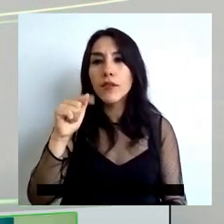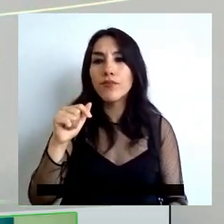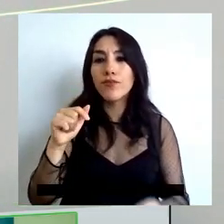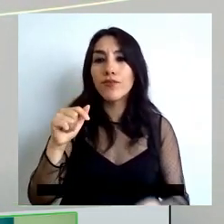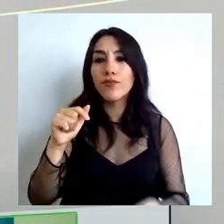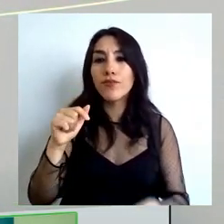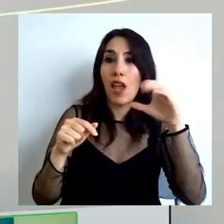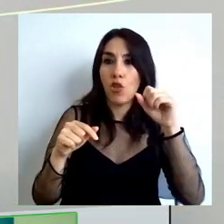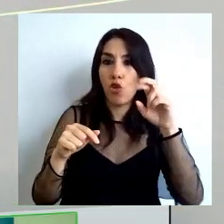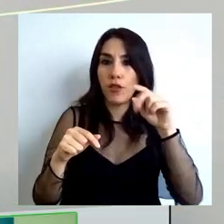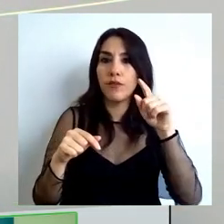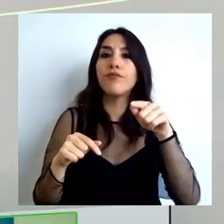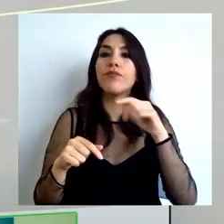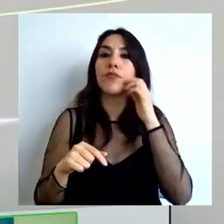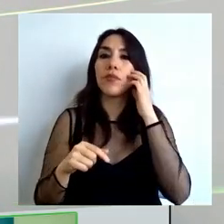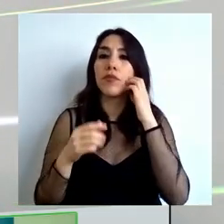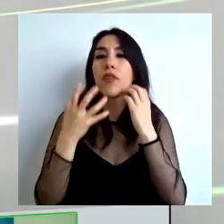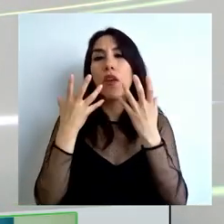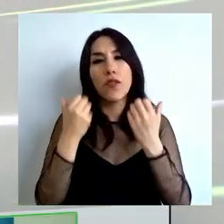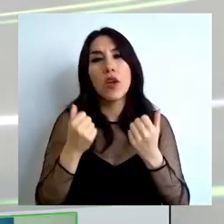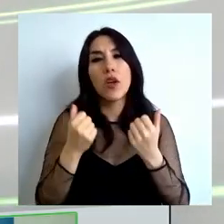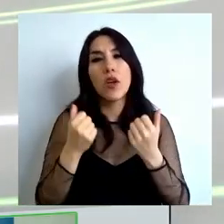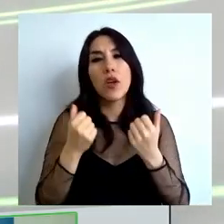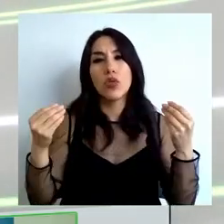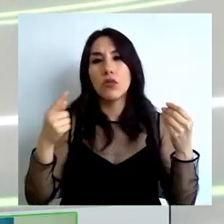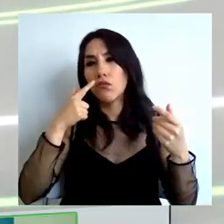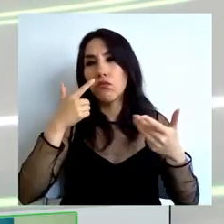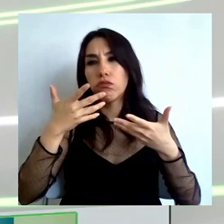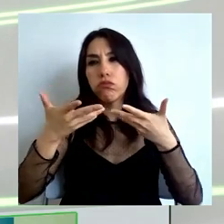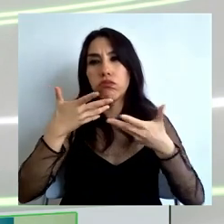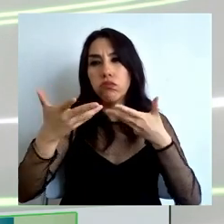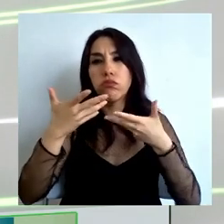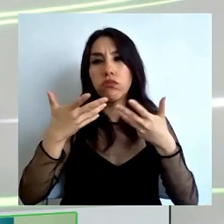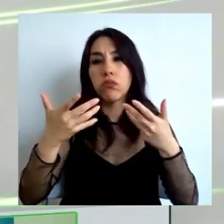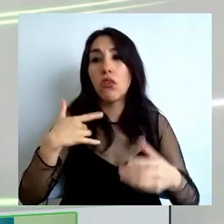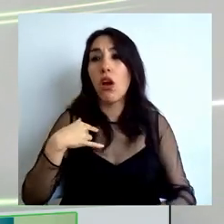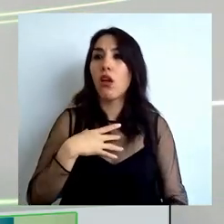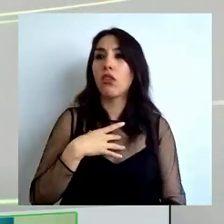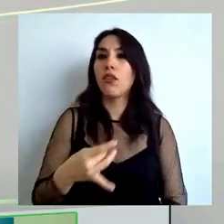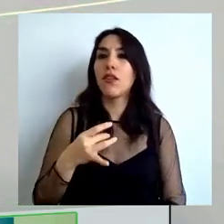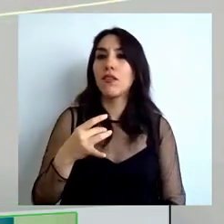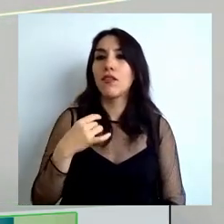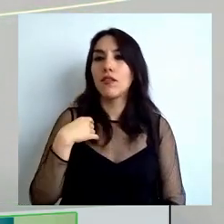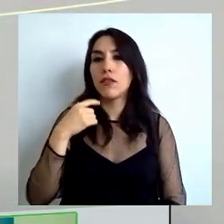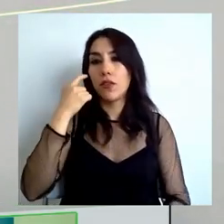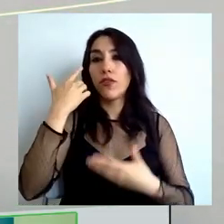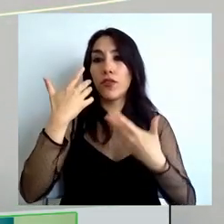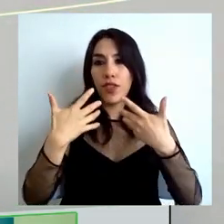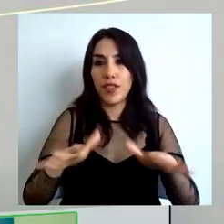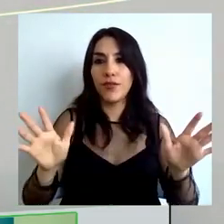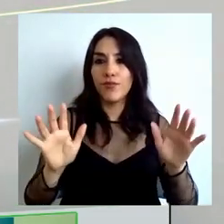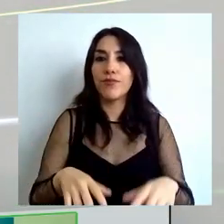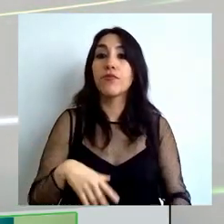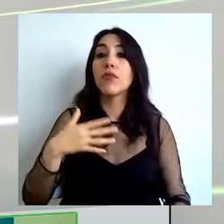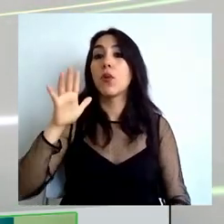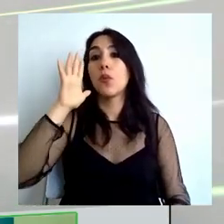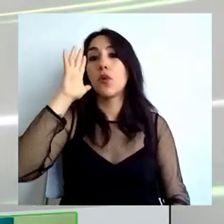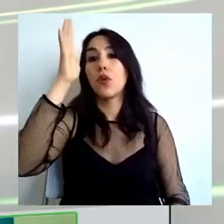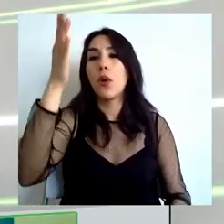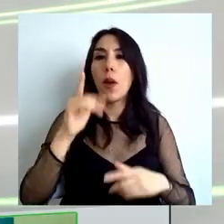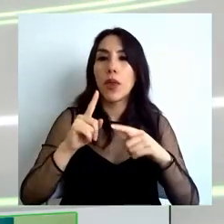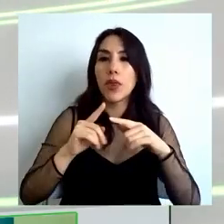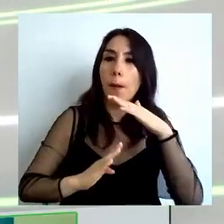If you agree, we have a lot to talk from your question, but I would like to finish here so I can listen to